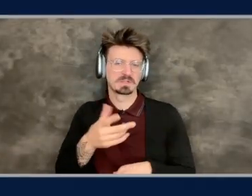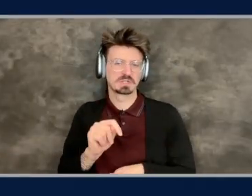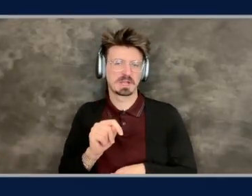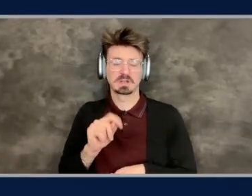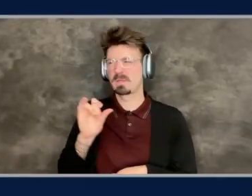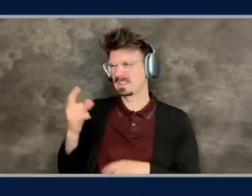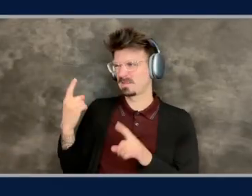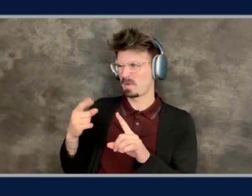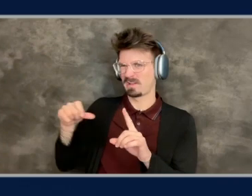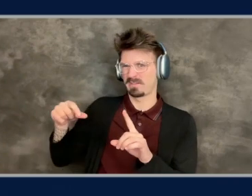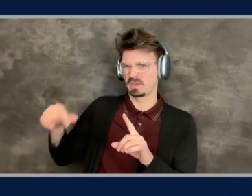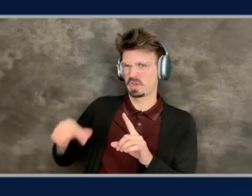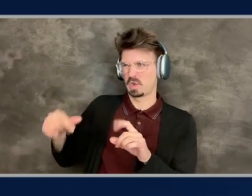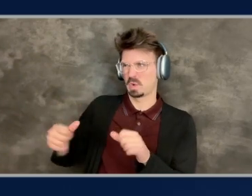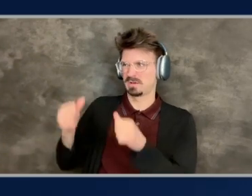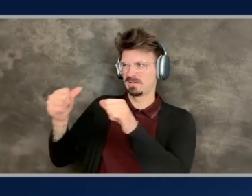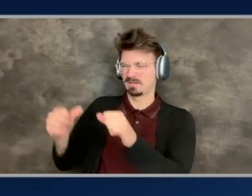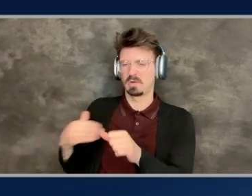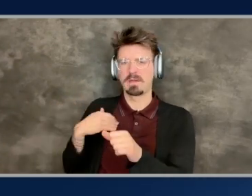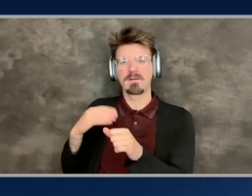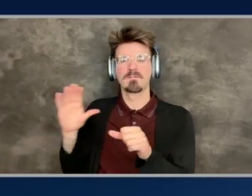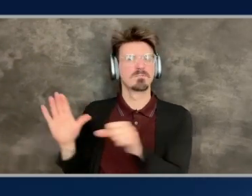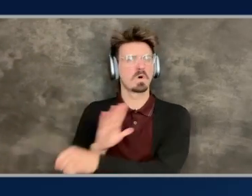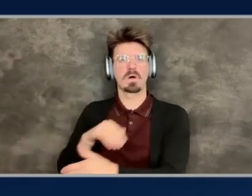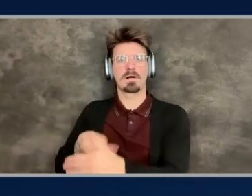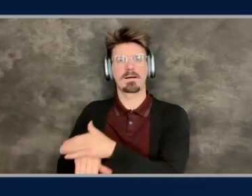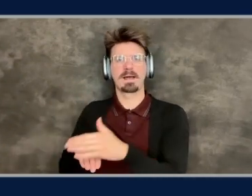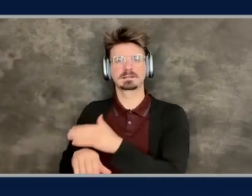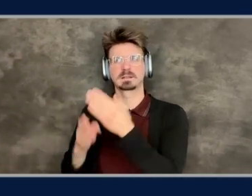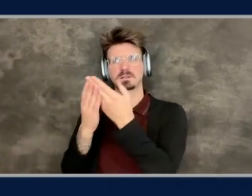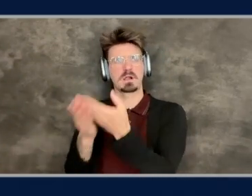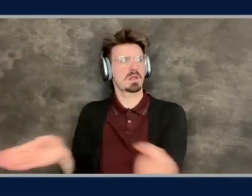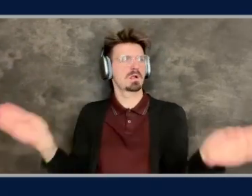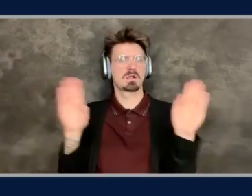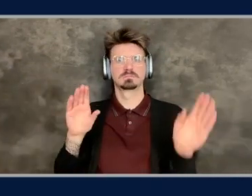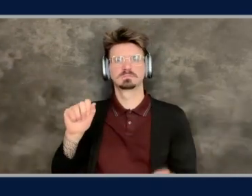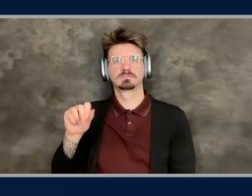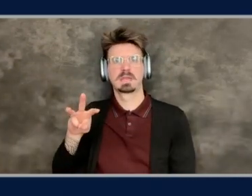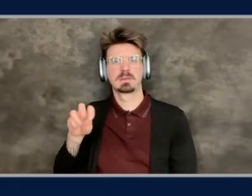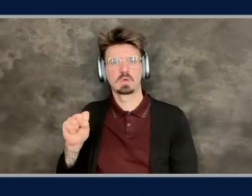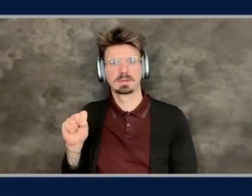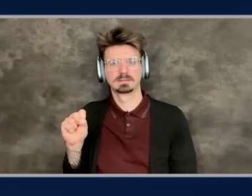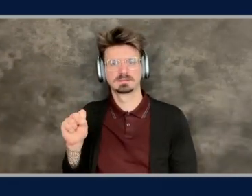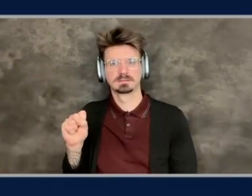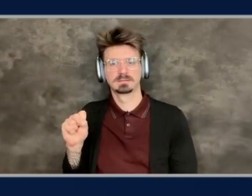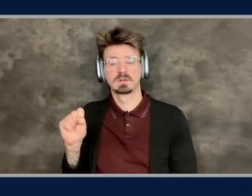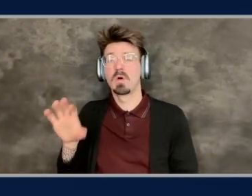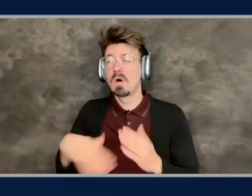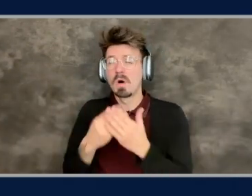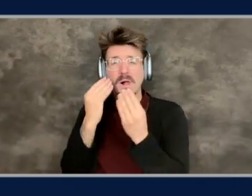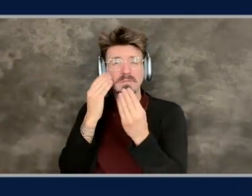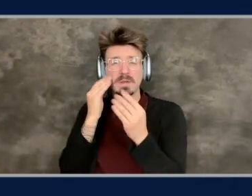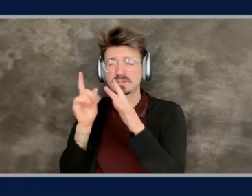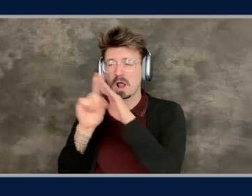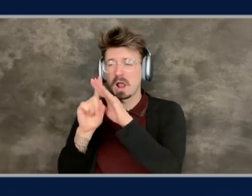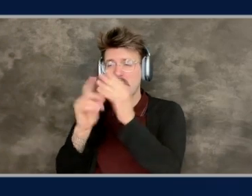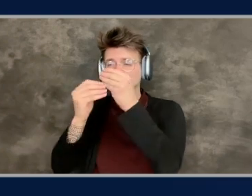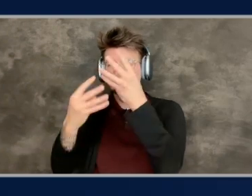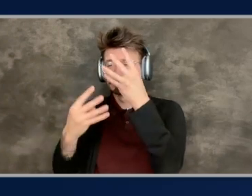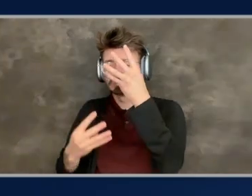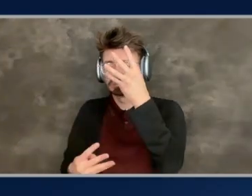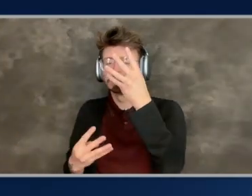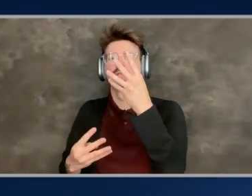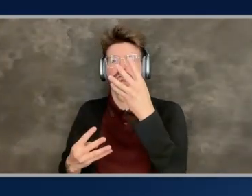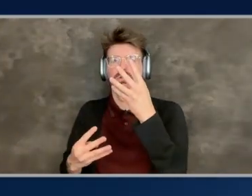full access across AWS, and you're able to kind of start to reason about it. So all of the information that is coming up there, you can start to query that with Q and start to have that